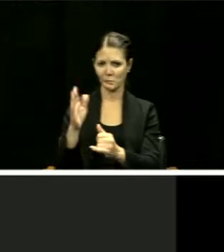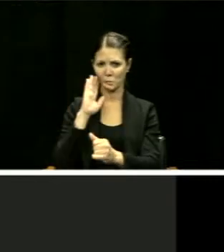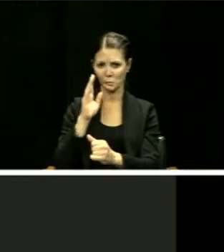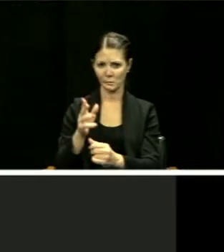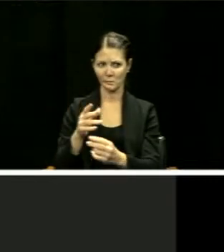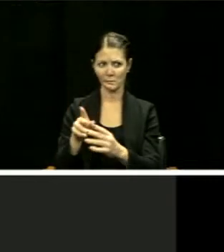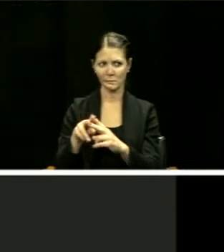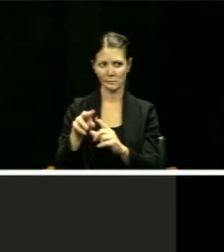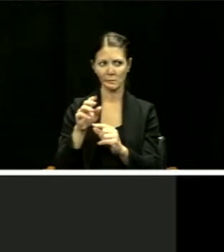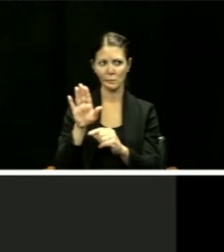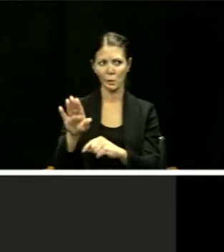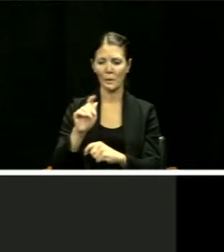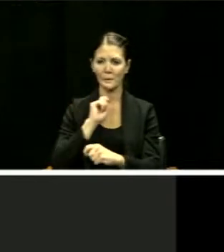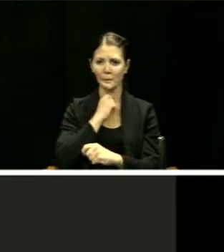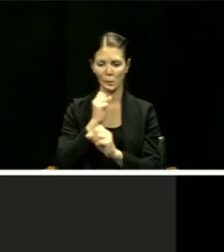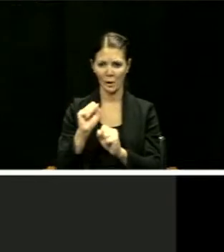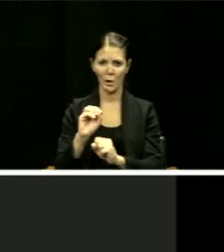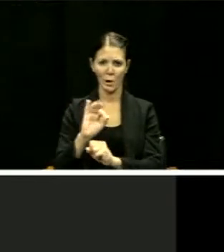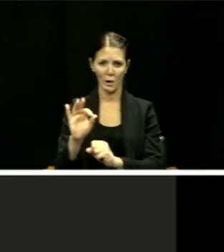ask any questions.